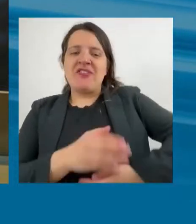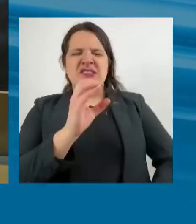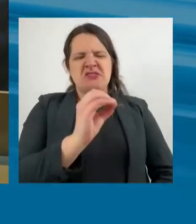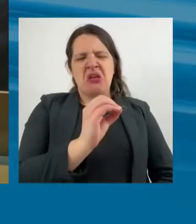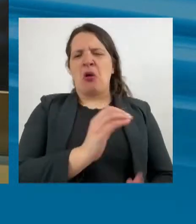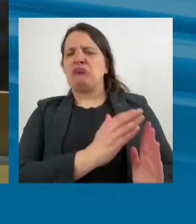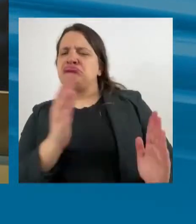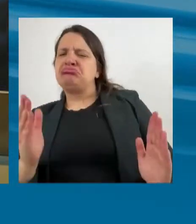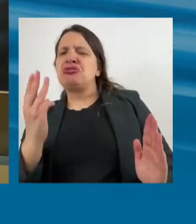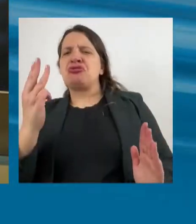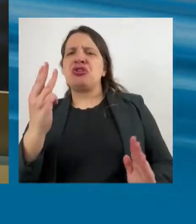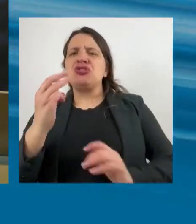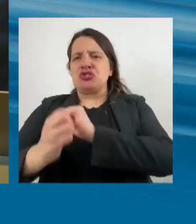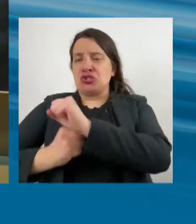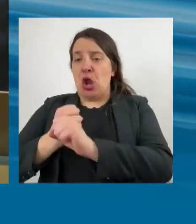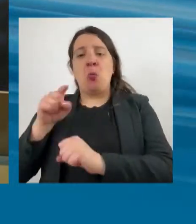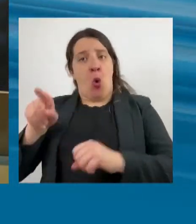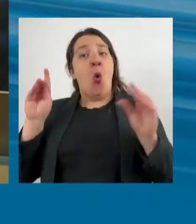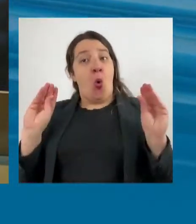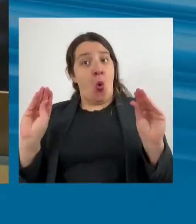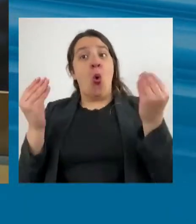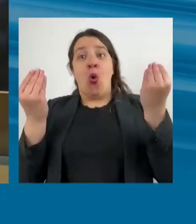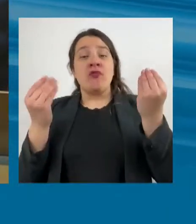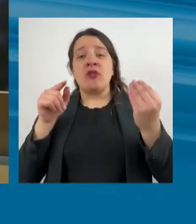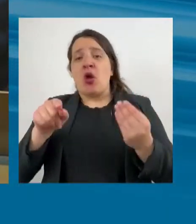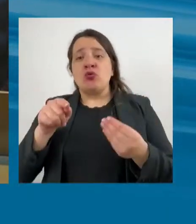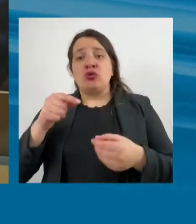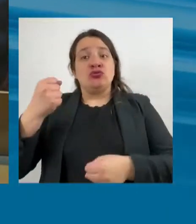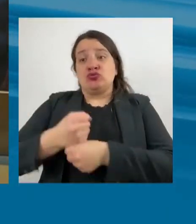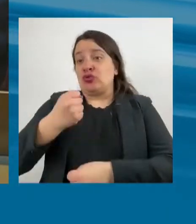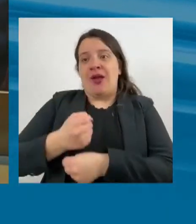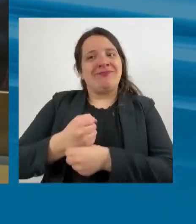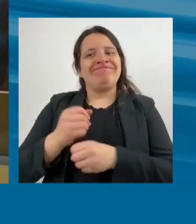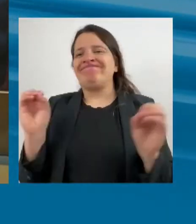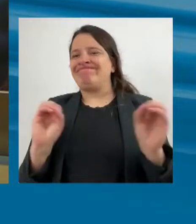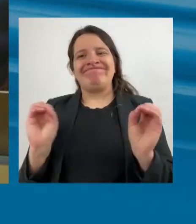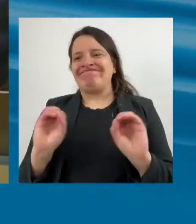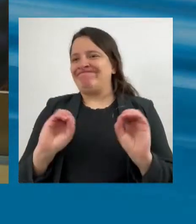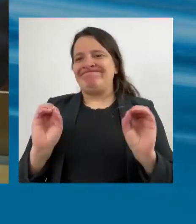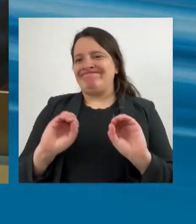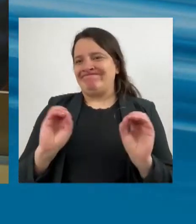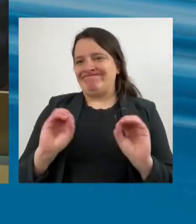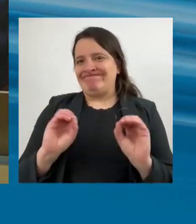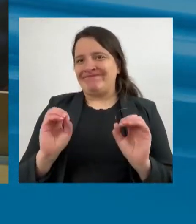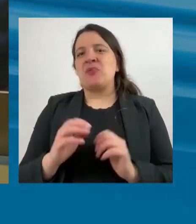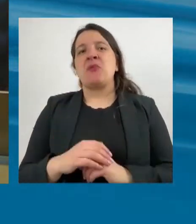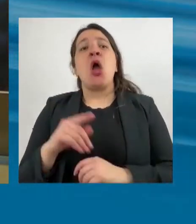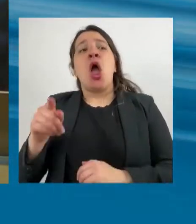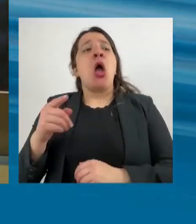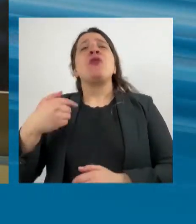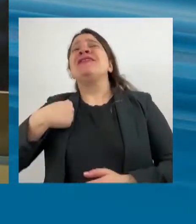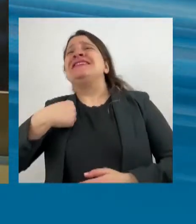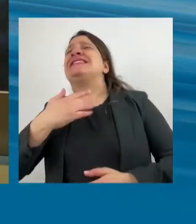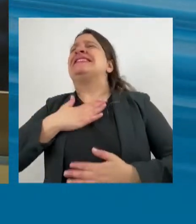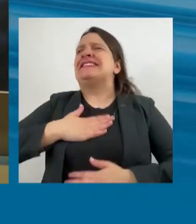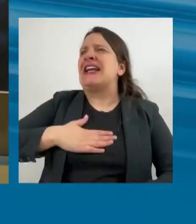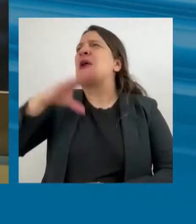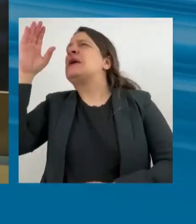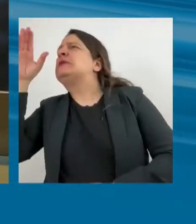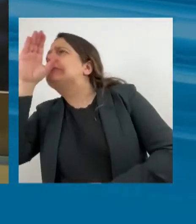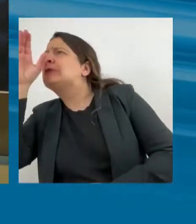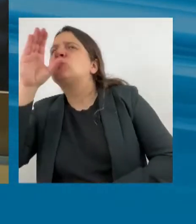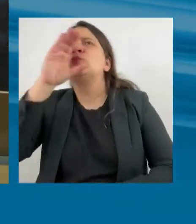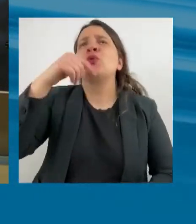3 years of age, many of whom are quite young, are not in the labor market, nor are they looking for